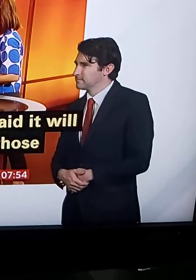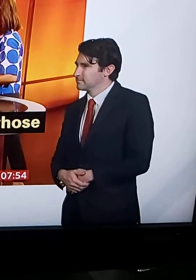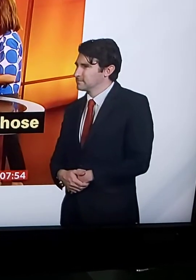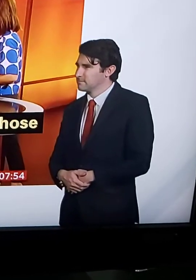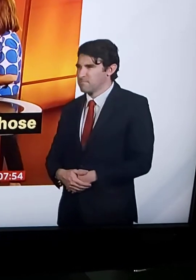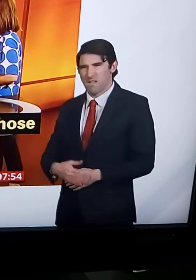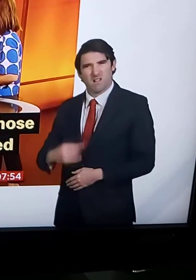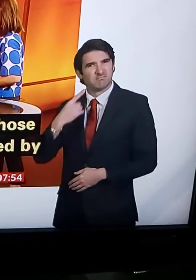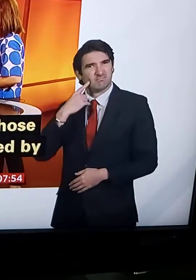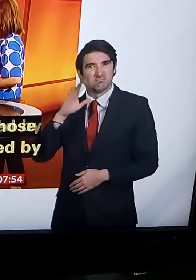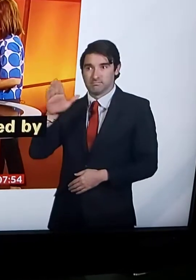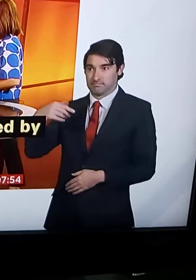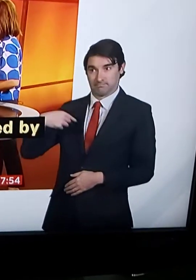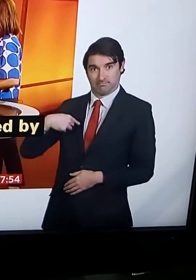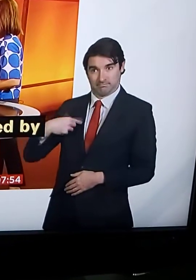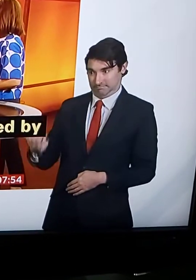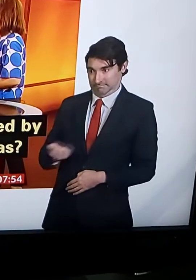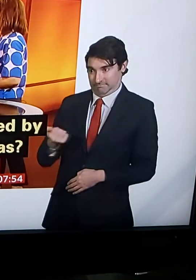it has?